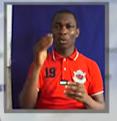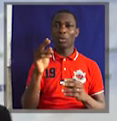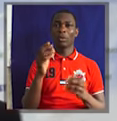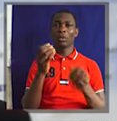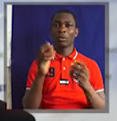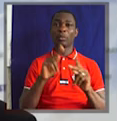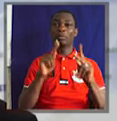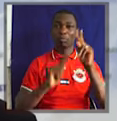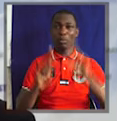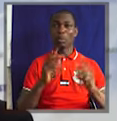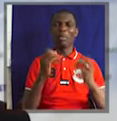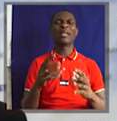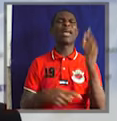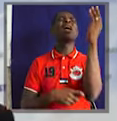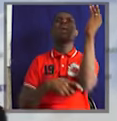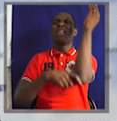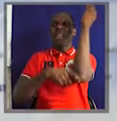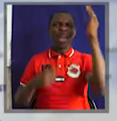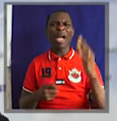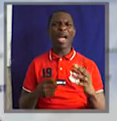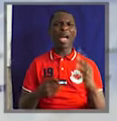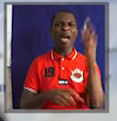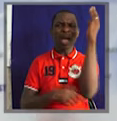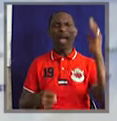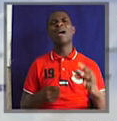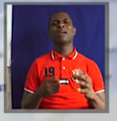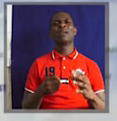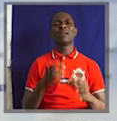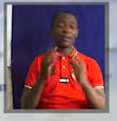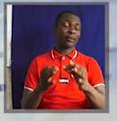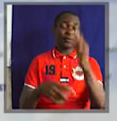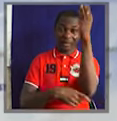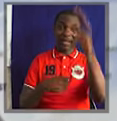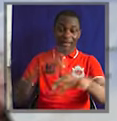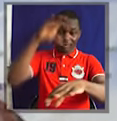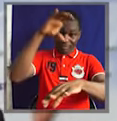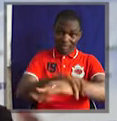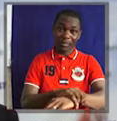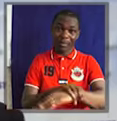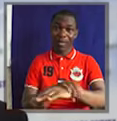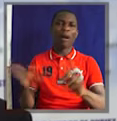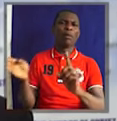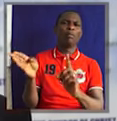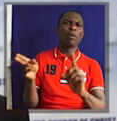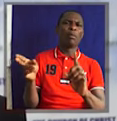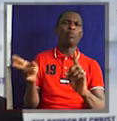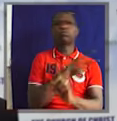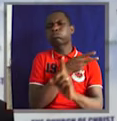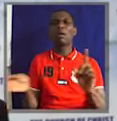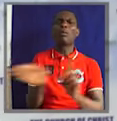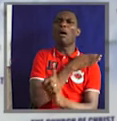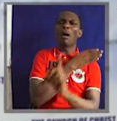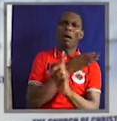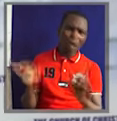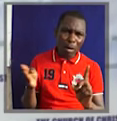ye ewifu wapa nuko wia adia ni ya chino ni ya bono